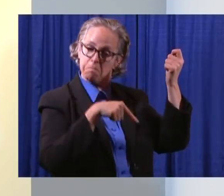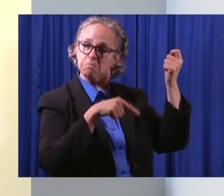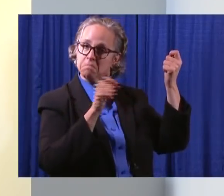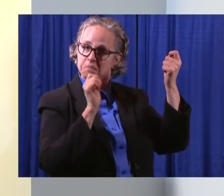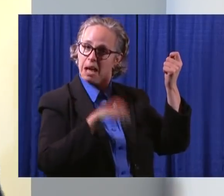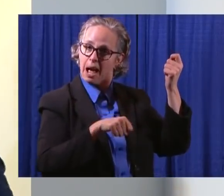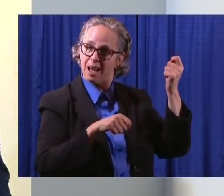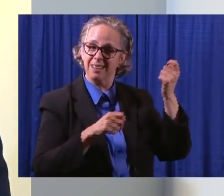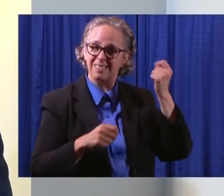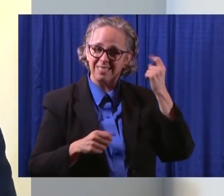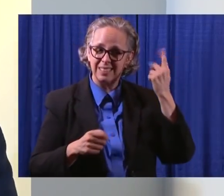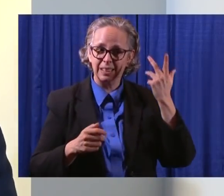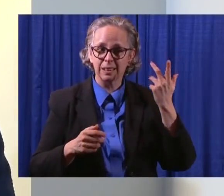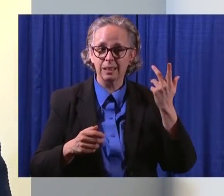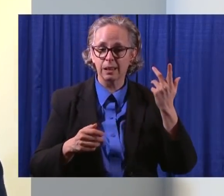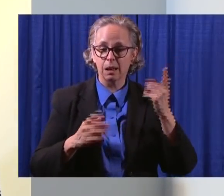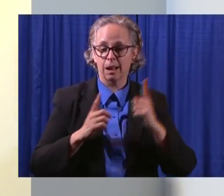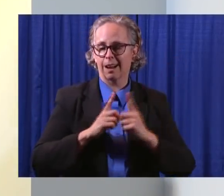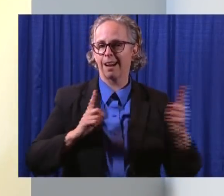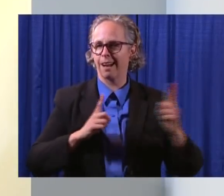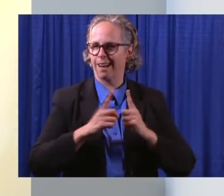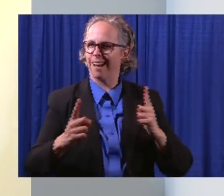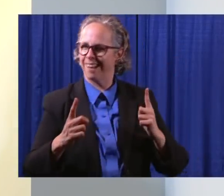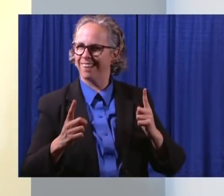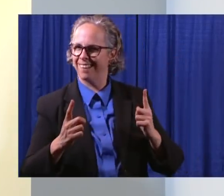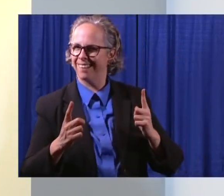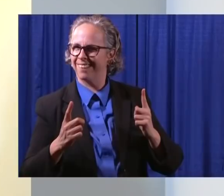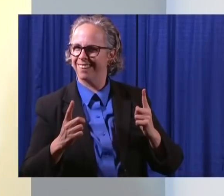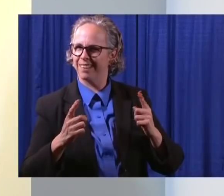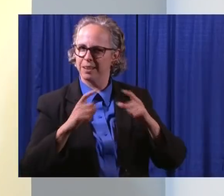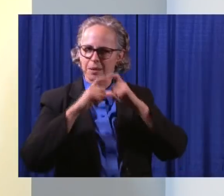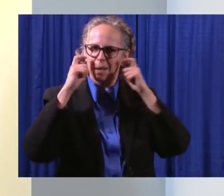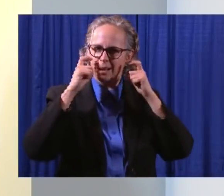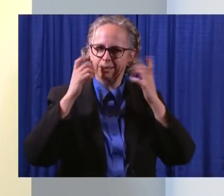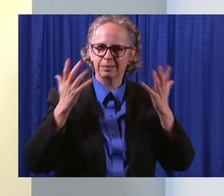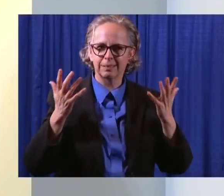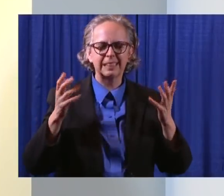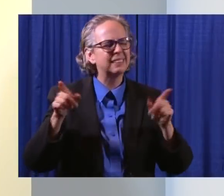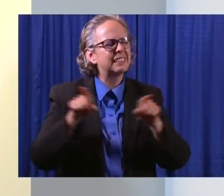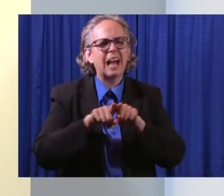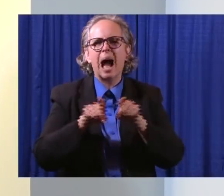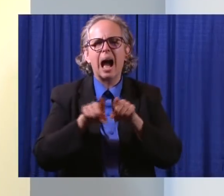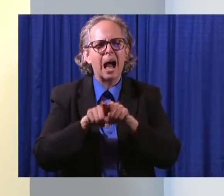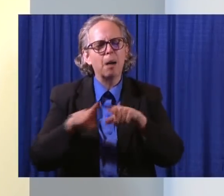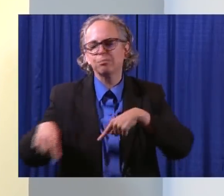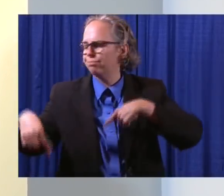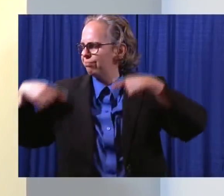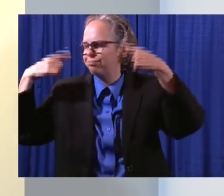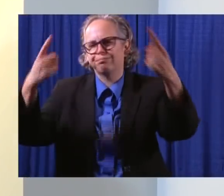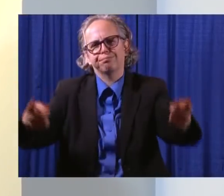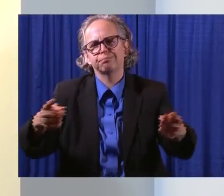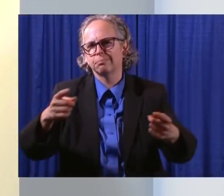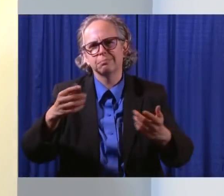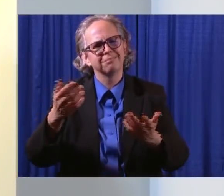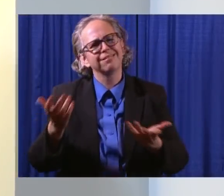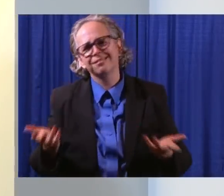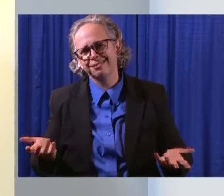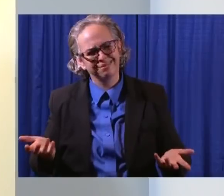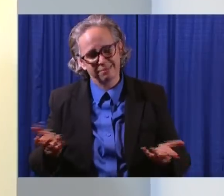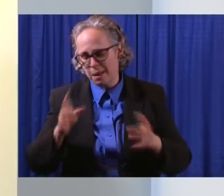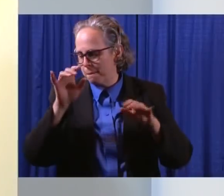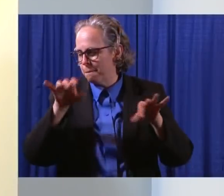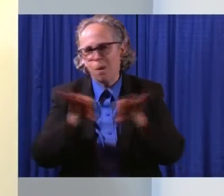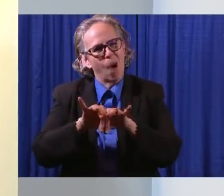It's the same common sense guidance that we've provided all the way through that you've been hearing for months: the distancing, the